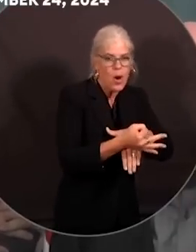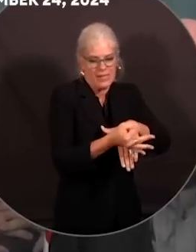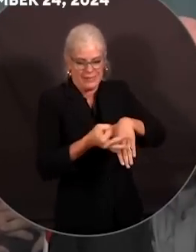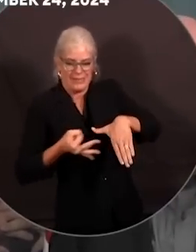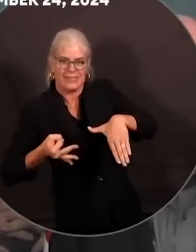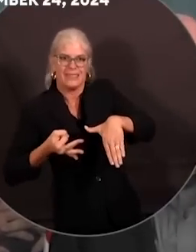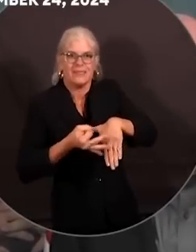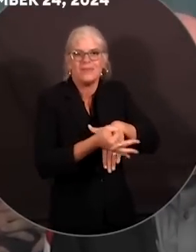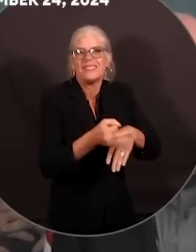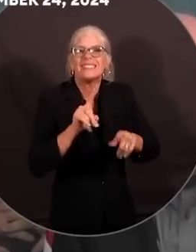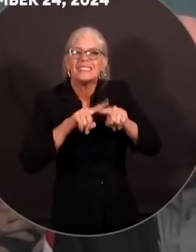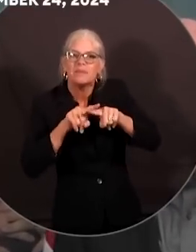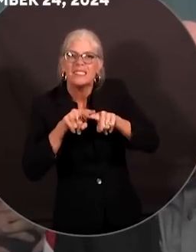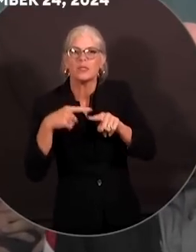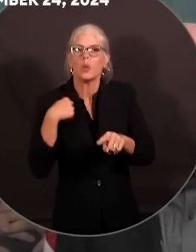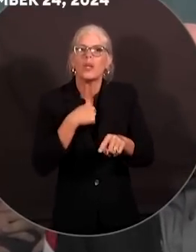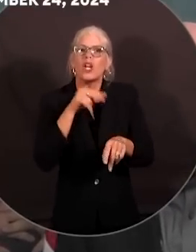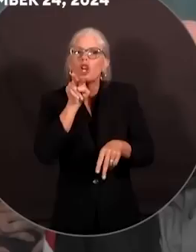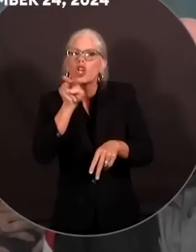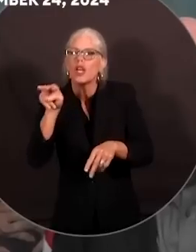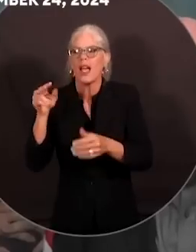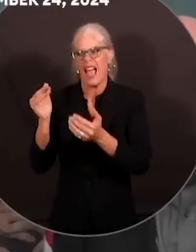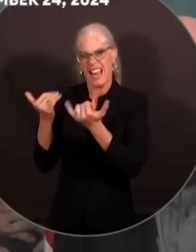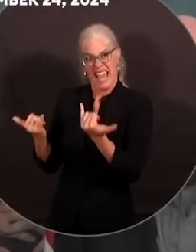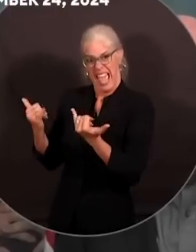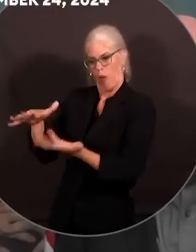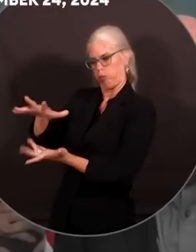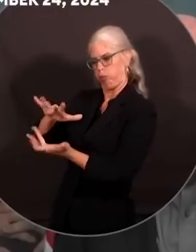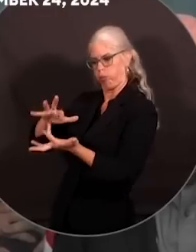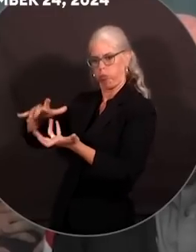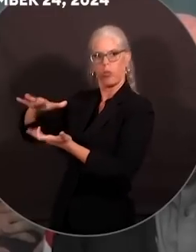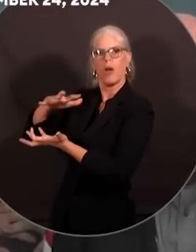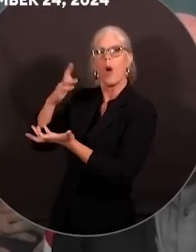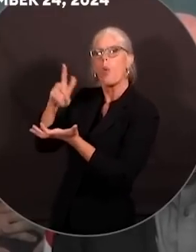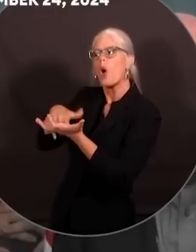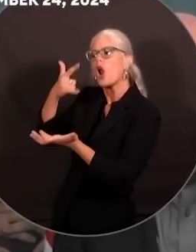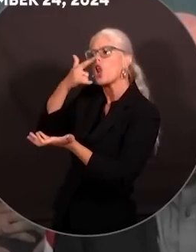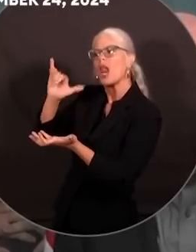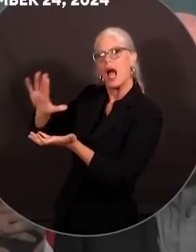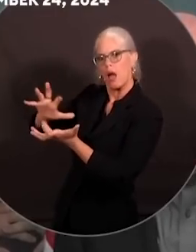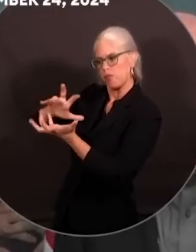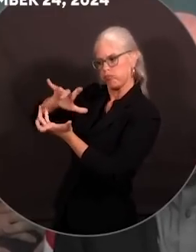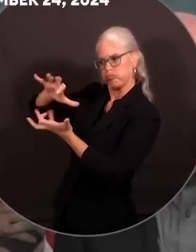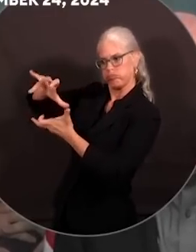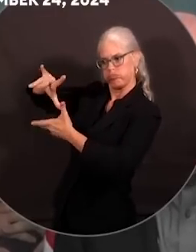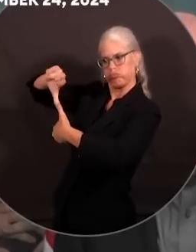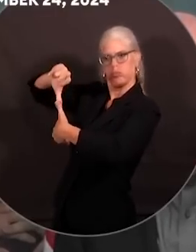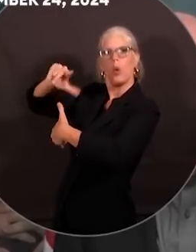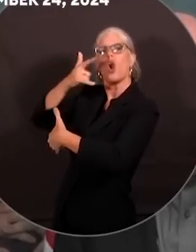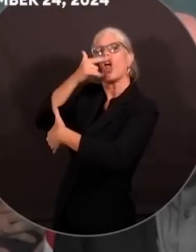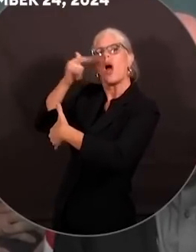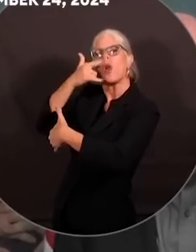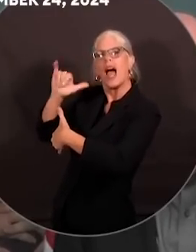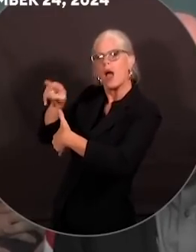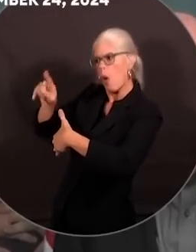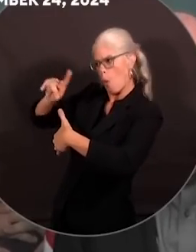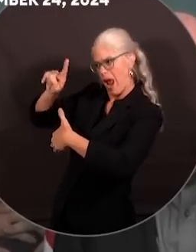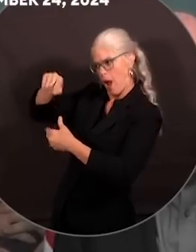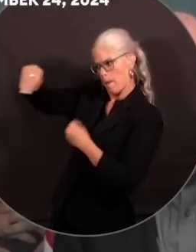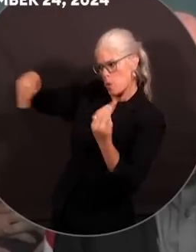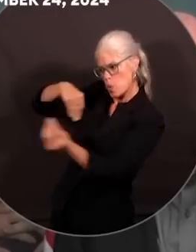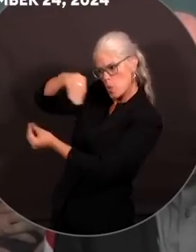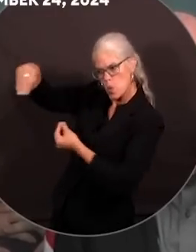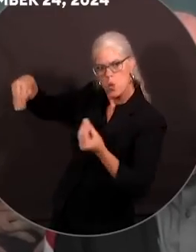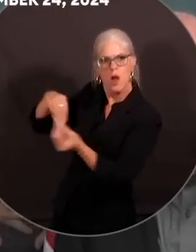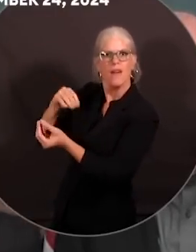and we're looking for formation. Once we get formation, we get it out of where it's in now, out into the open Gulf. I think they're probably